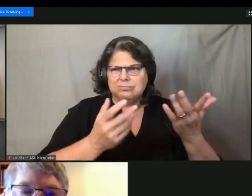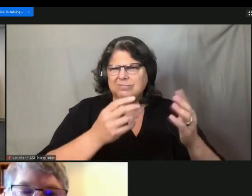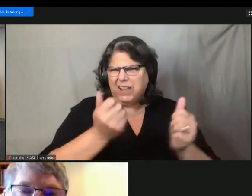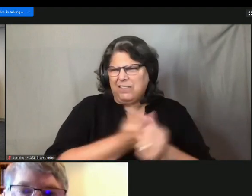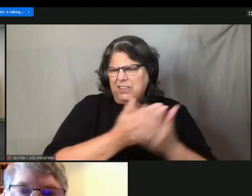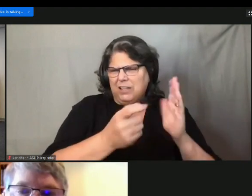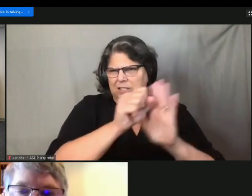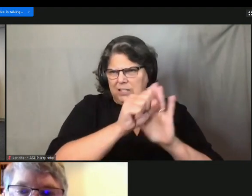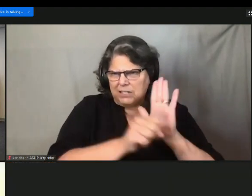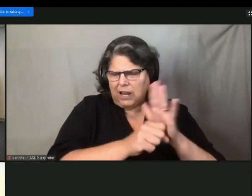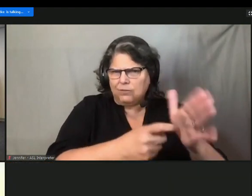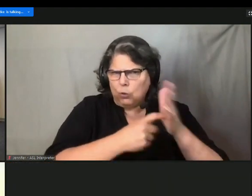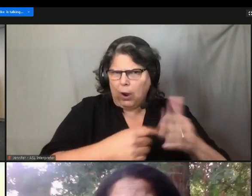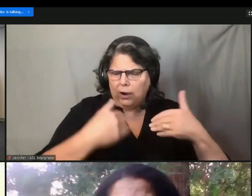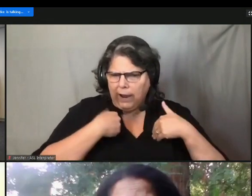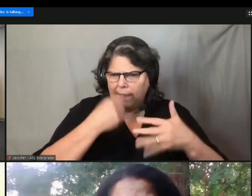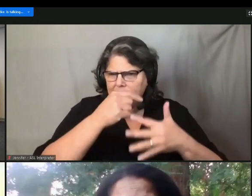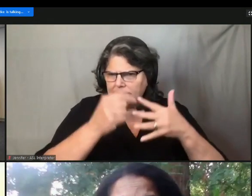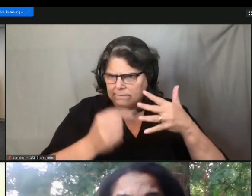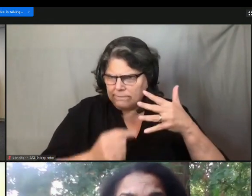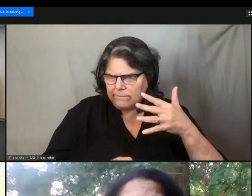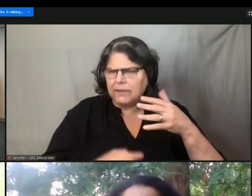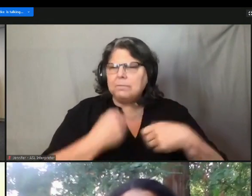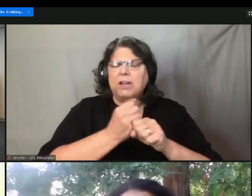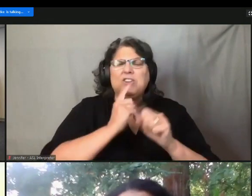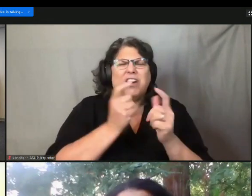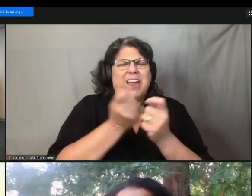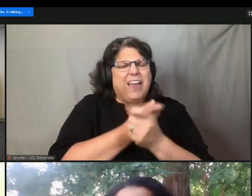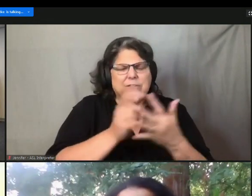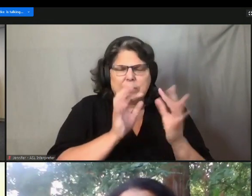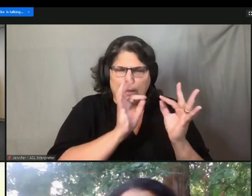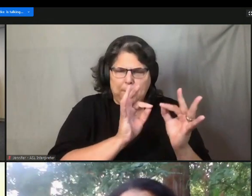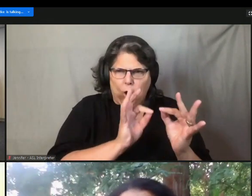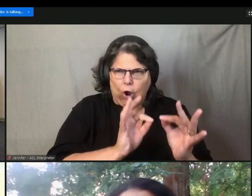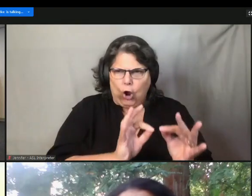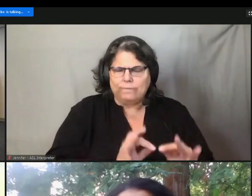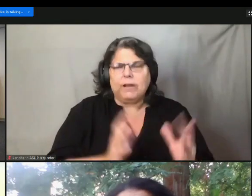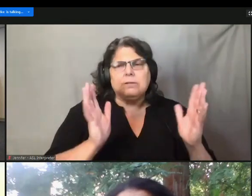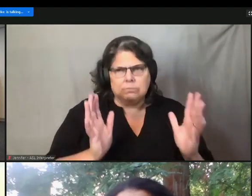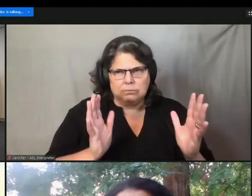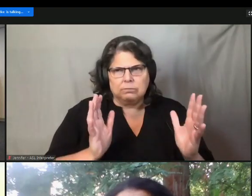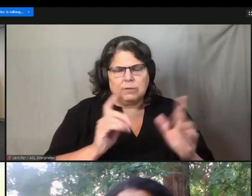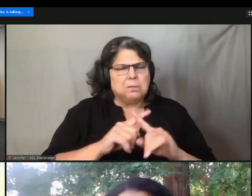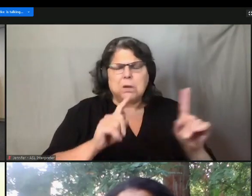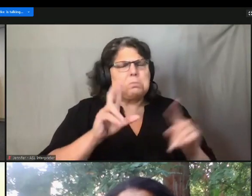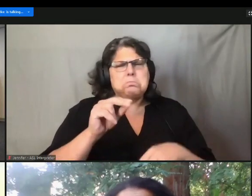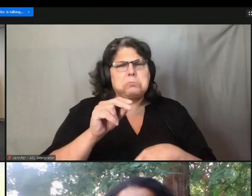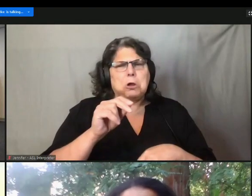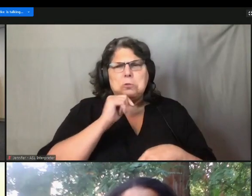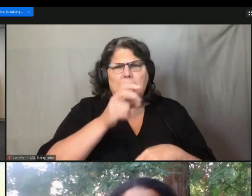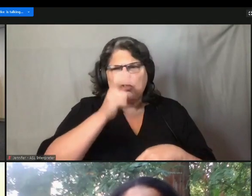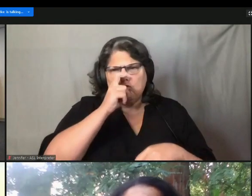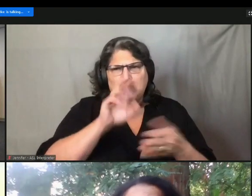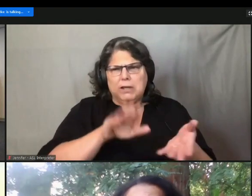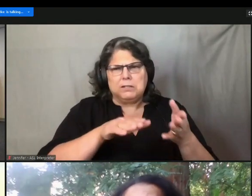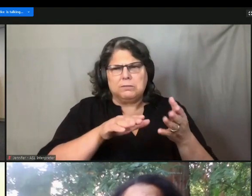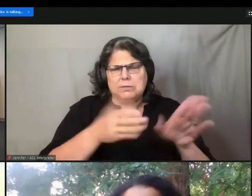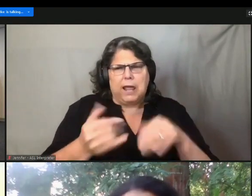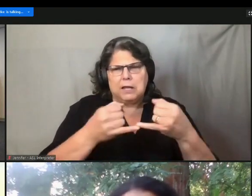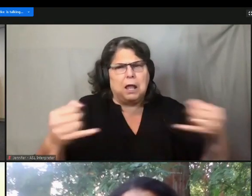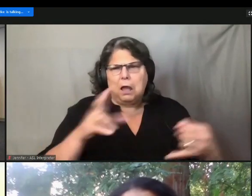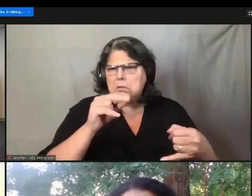is done. They cross their T's, they dot their I's, but it's not a hard date to submit it by Thursday. In